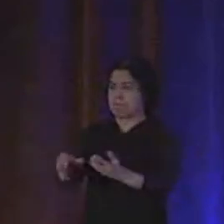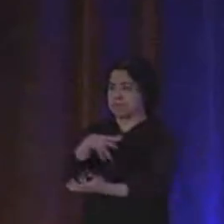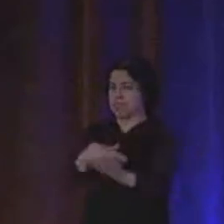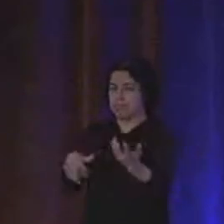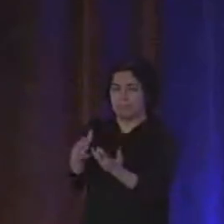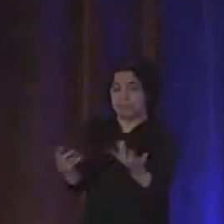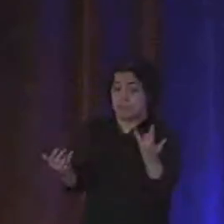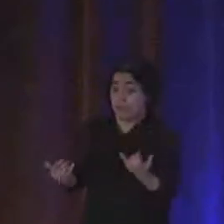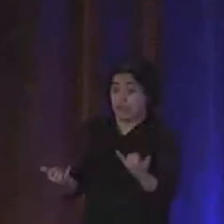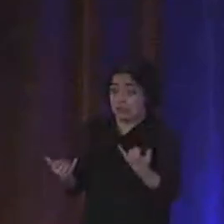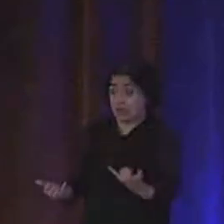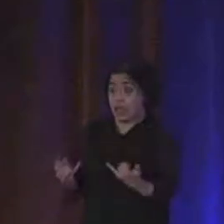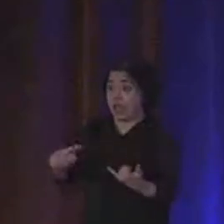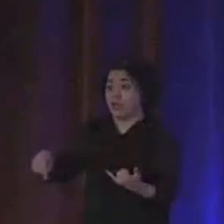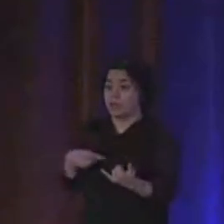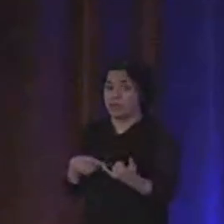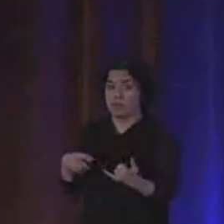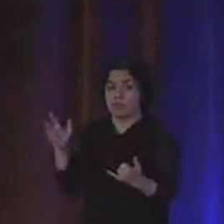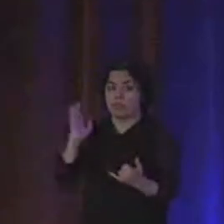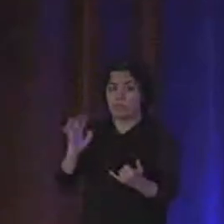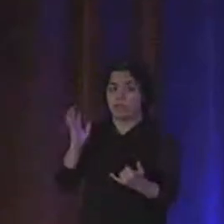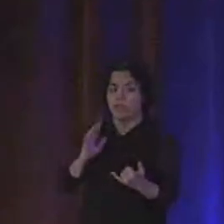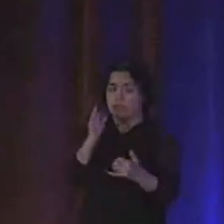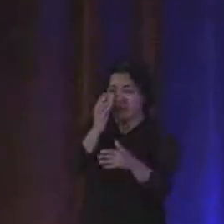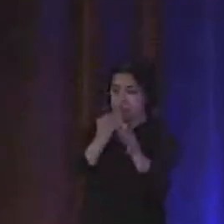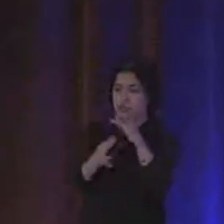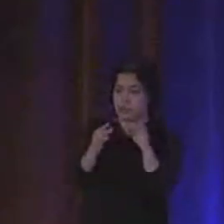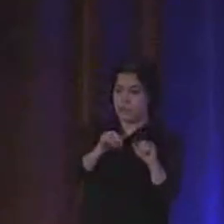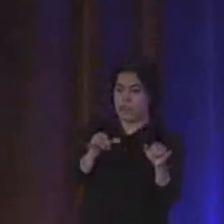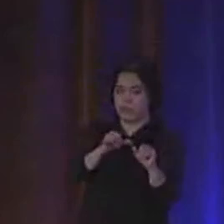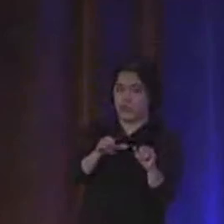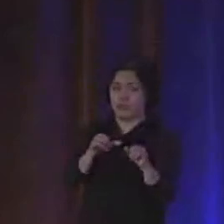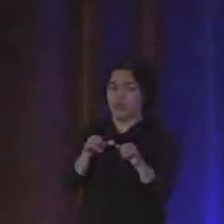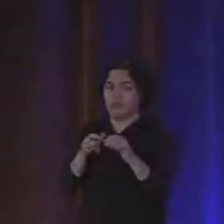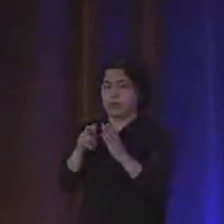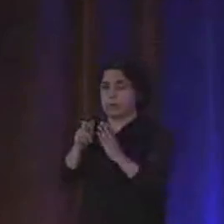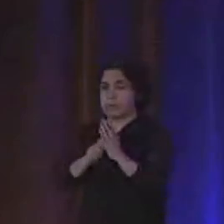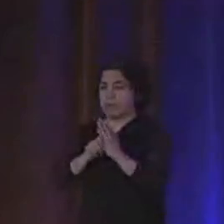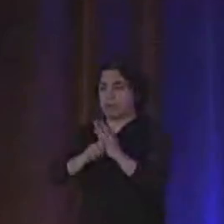Because right now we went from a disclosure pattern to a menu bar pattern.